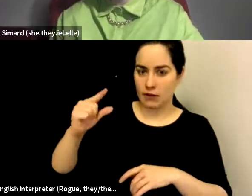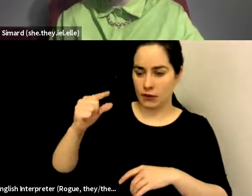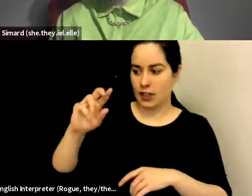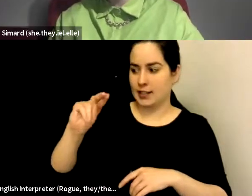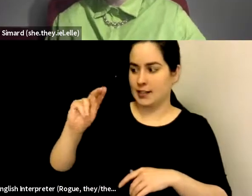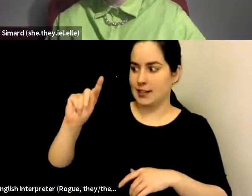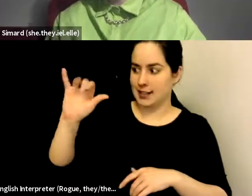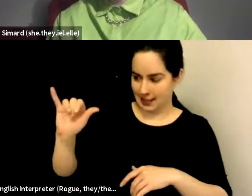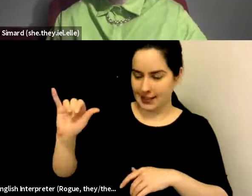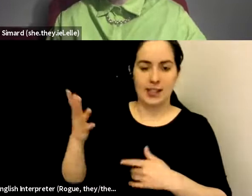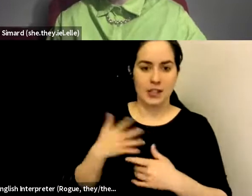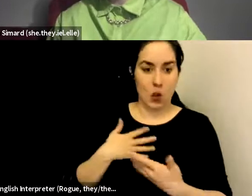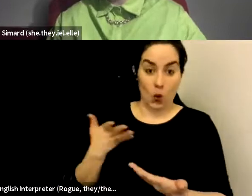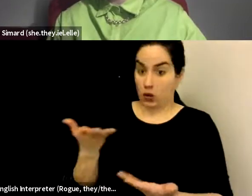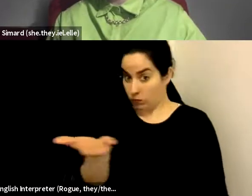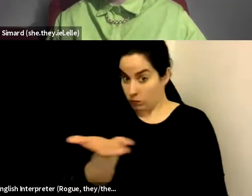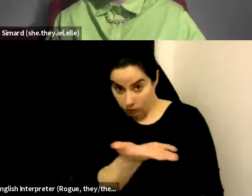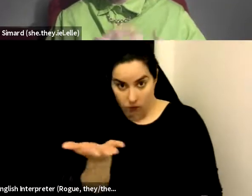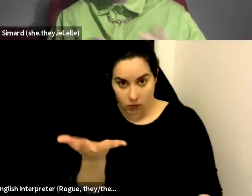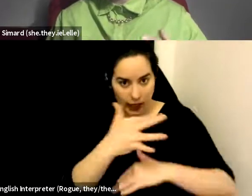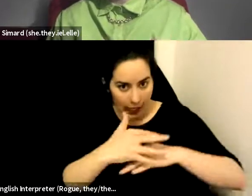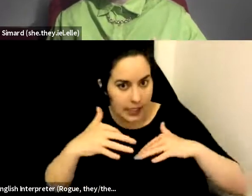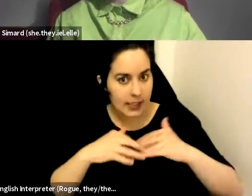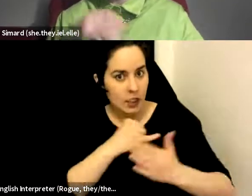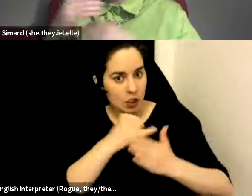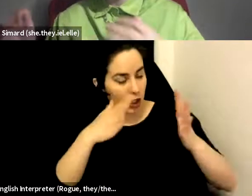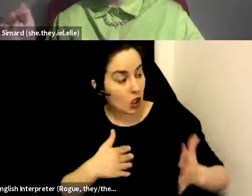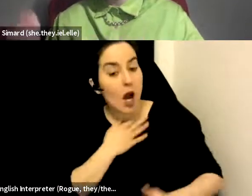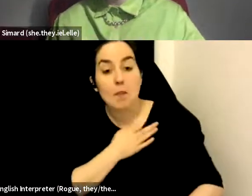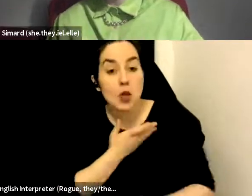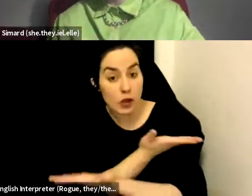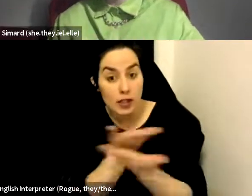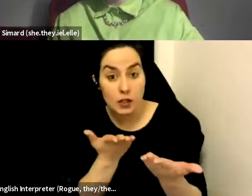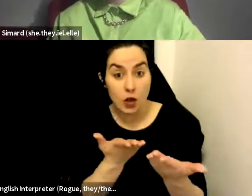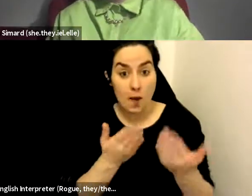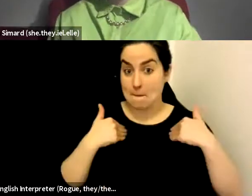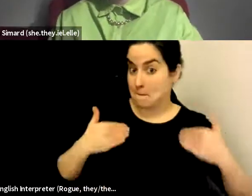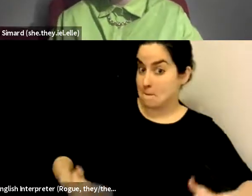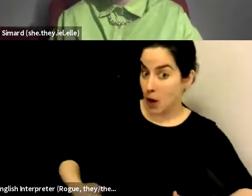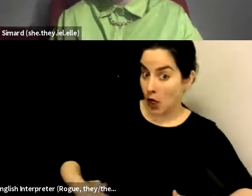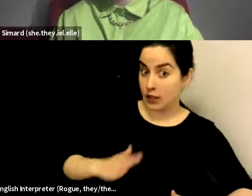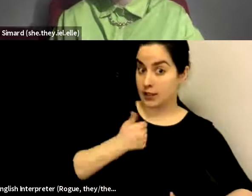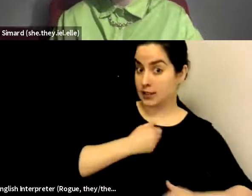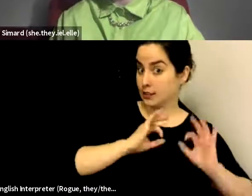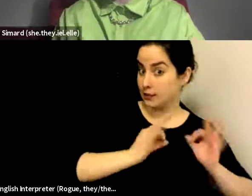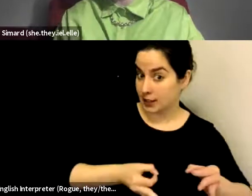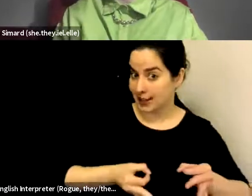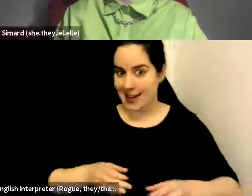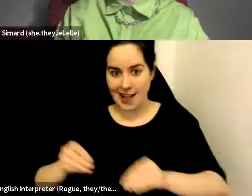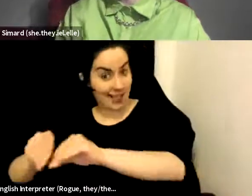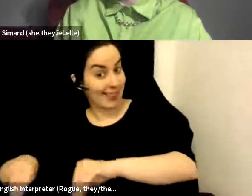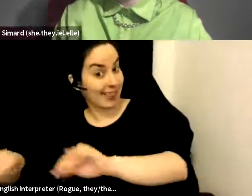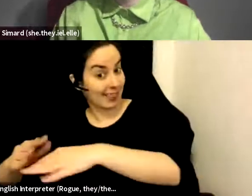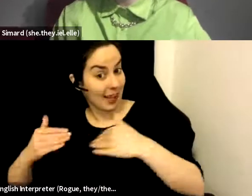I'm curious to hear how you feel that body sovereignty and land sovereignty intersect. Where do they meet? End of